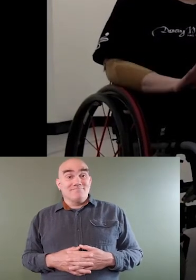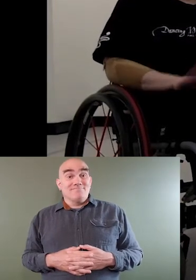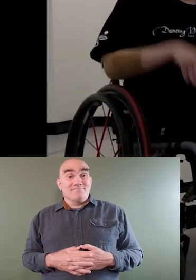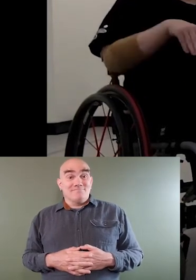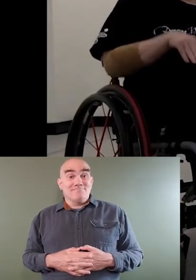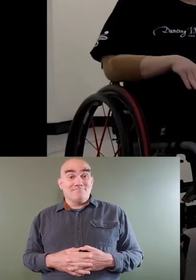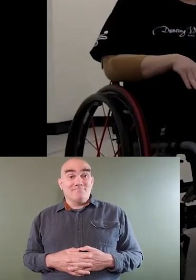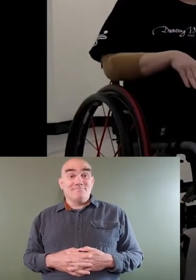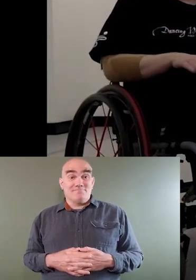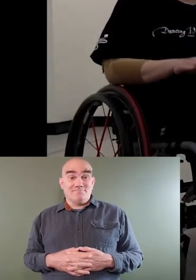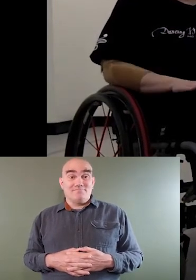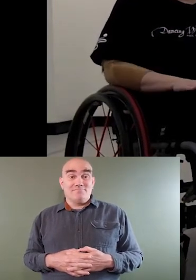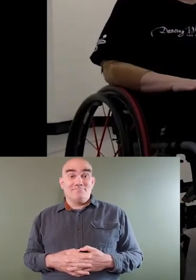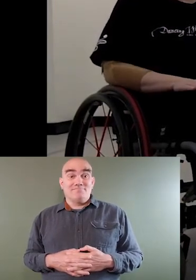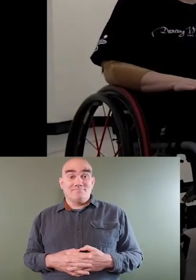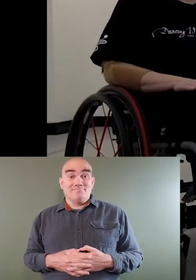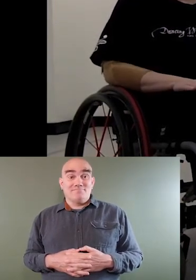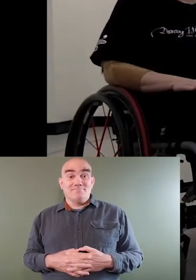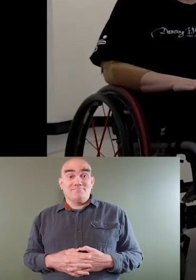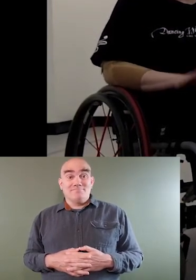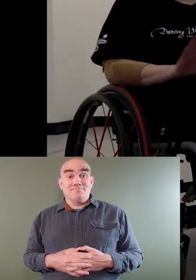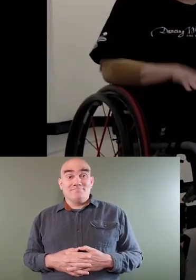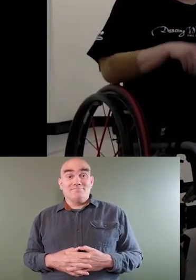Third time.